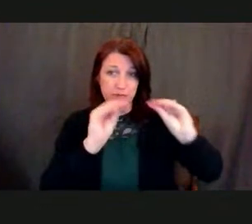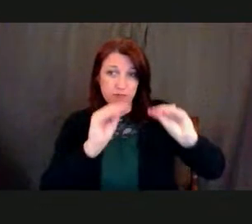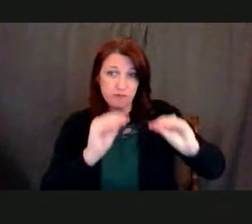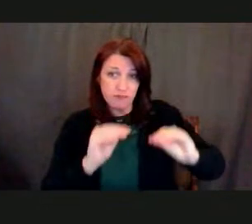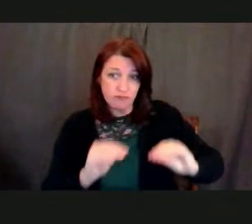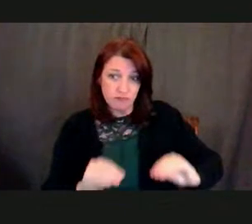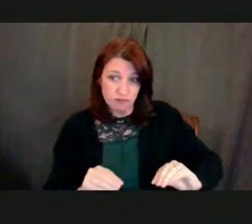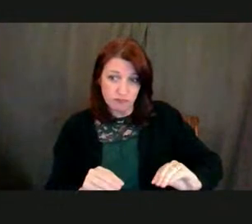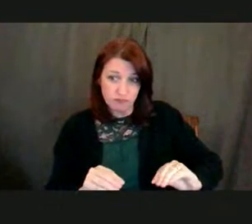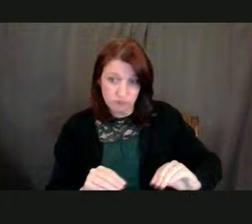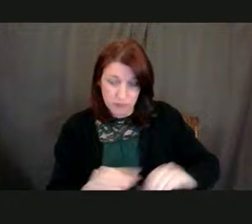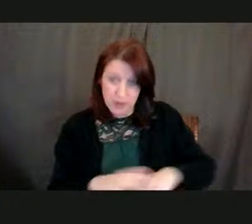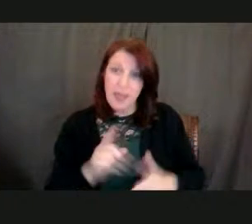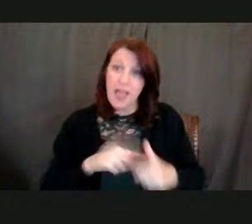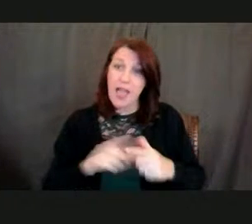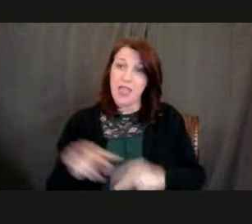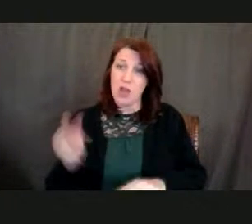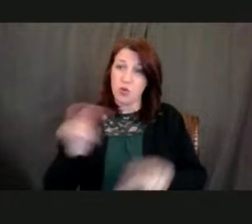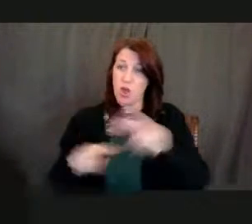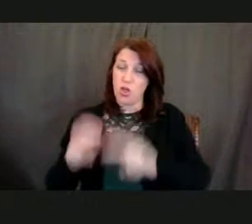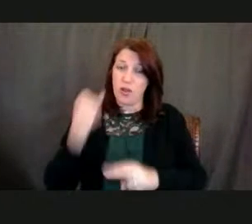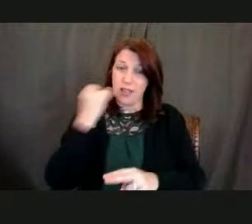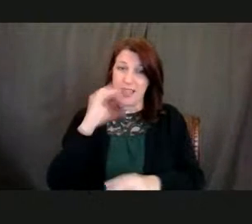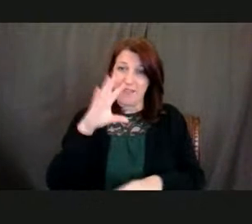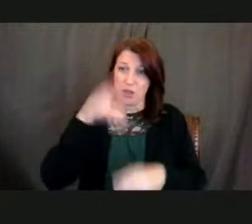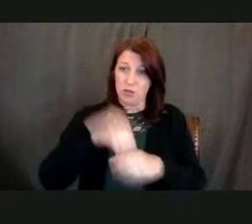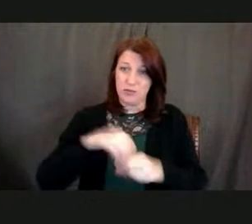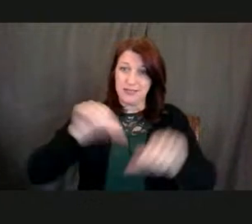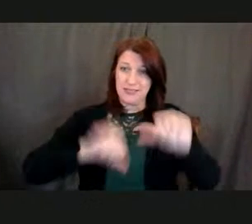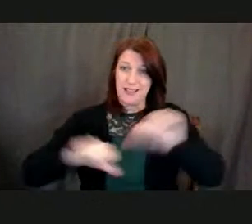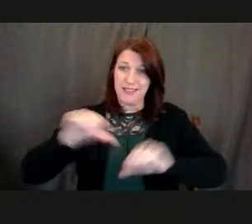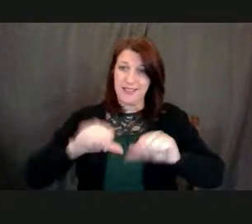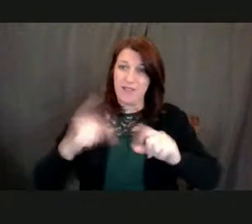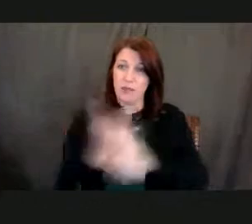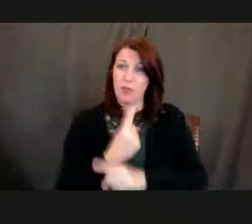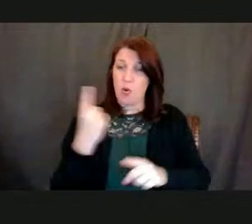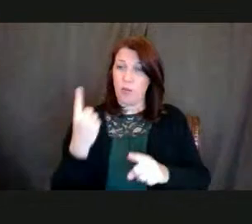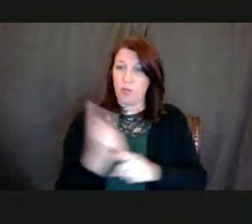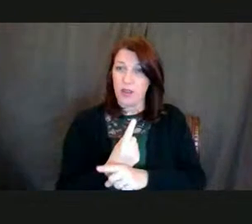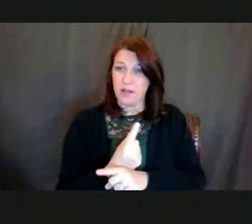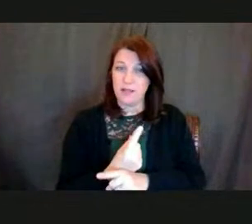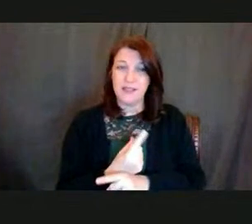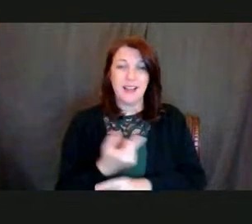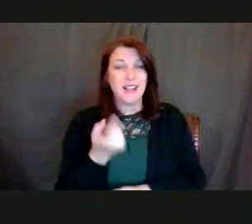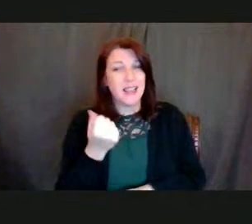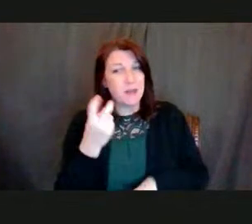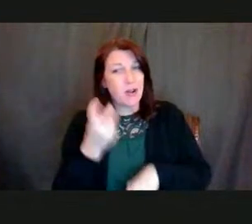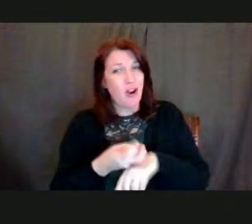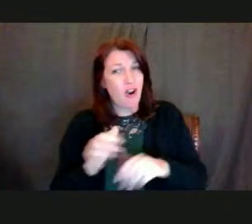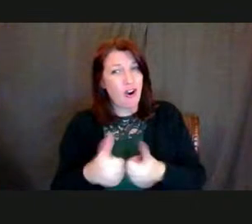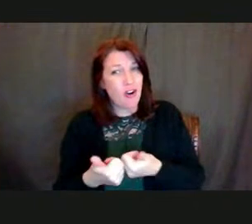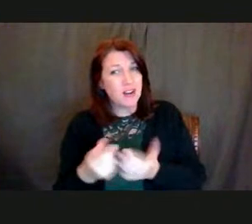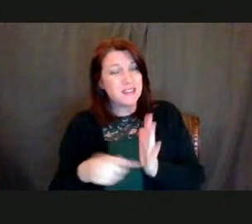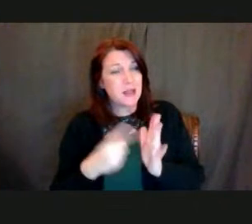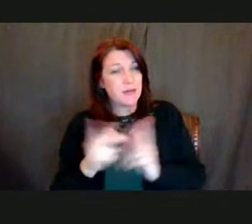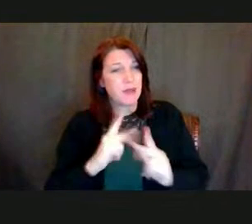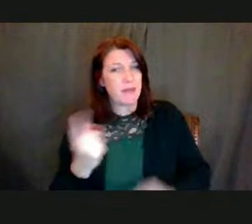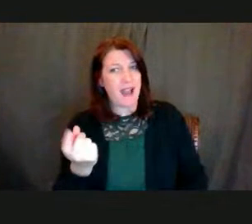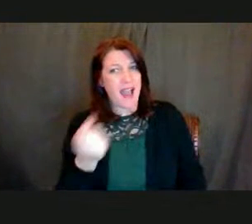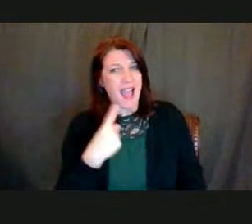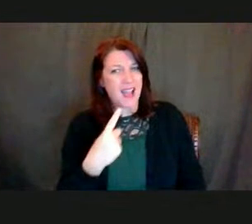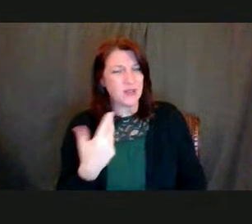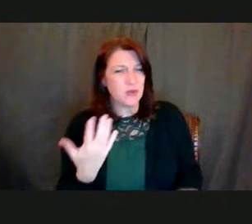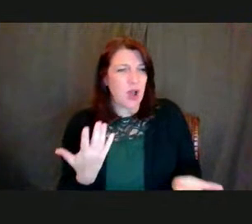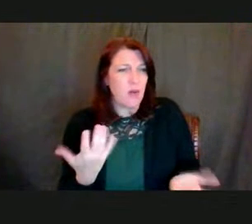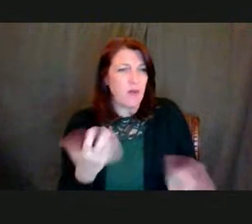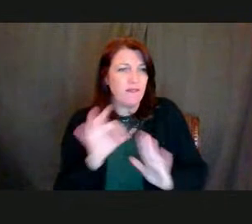And then you're going to look at if inclusion is scientifically appropriate. So this is a little harder. Sometimes people ask me, well, what's the formula? What's